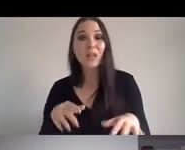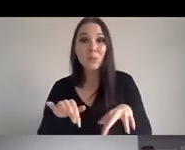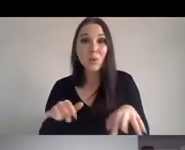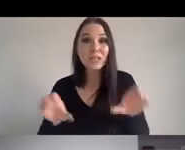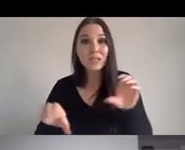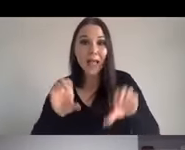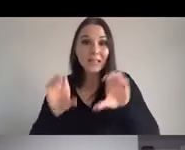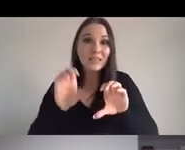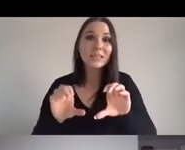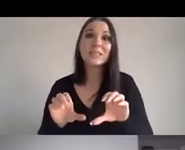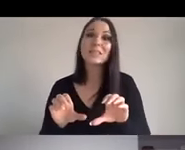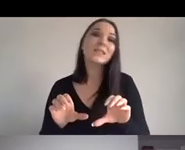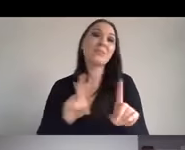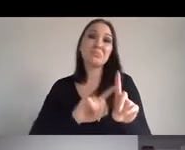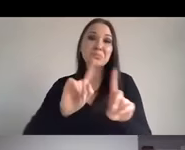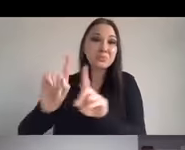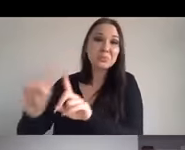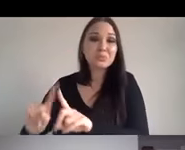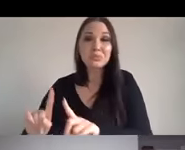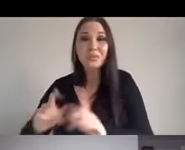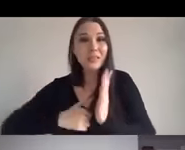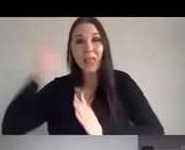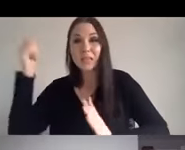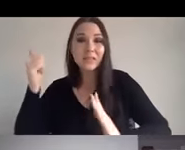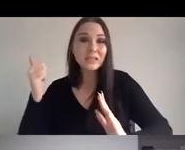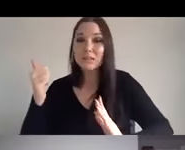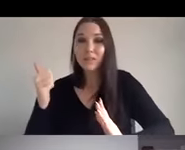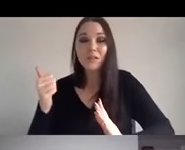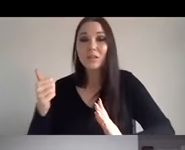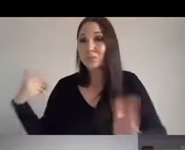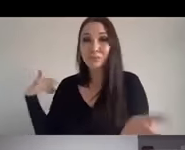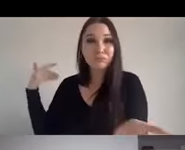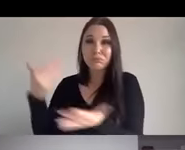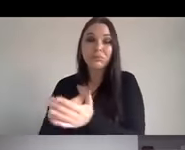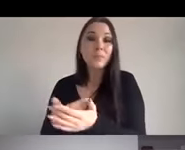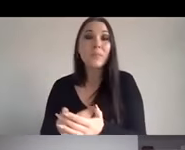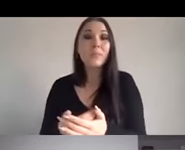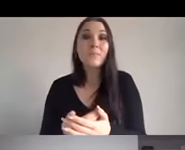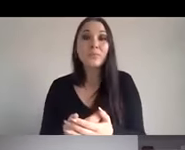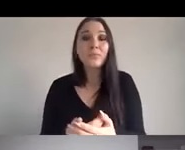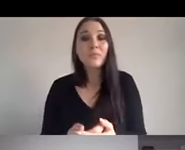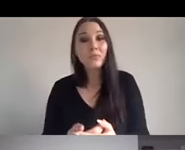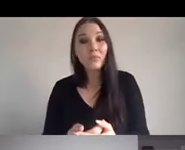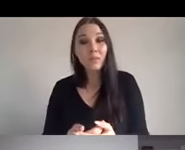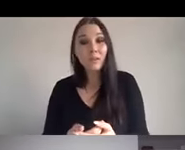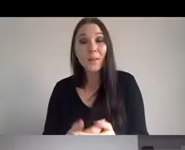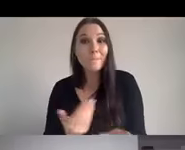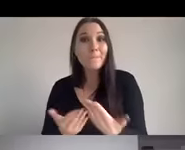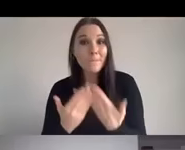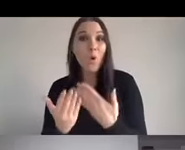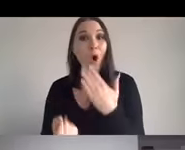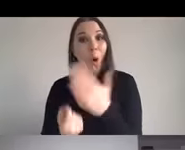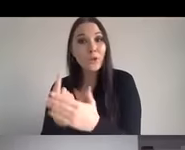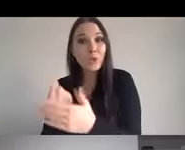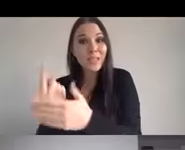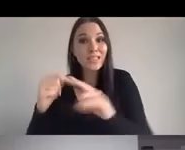science, Git, Garand, all what you all know from the continuous integration pipeline, then it has more opportunities for us to